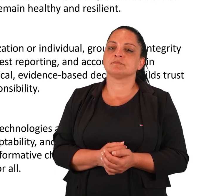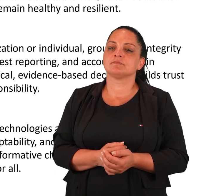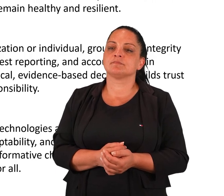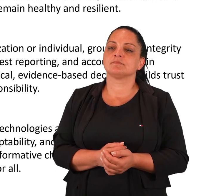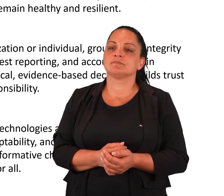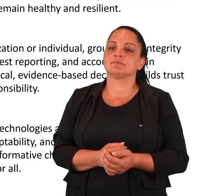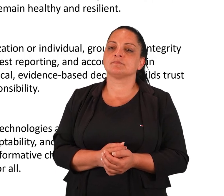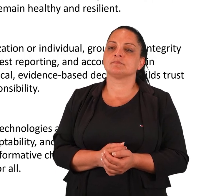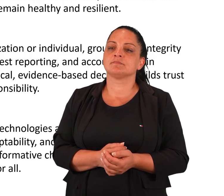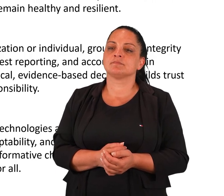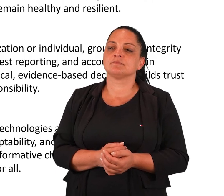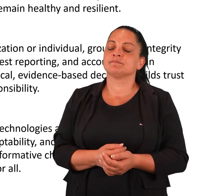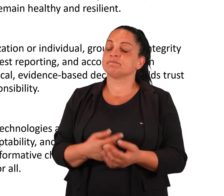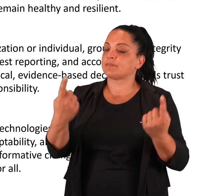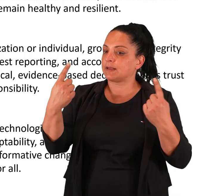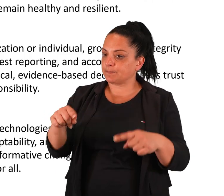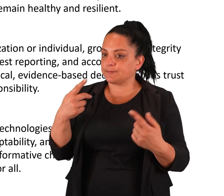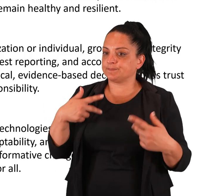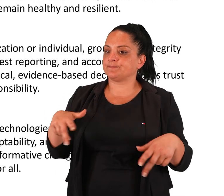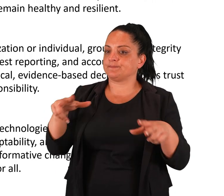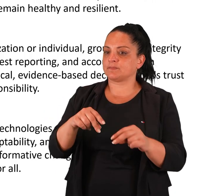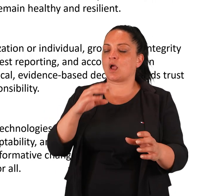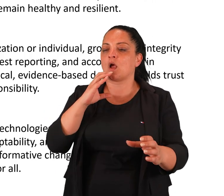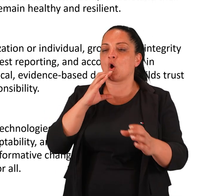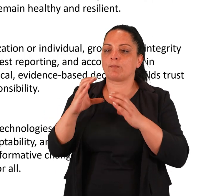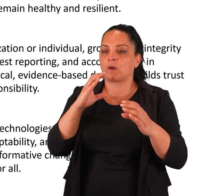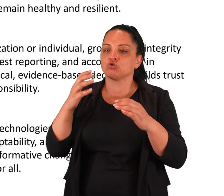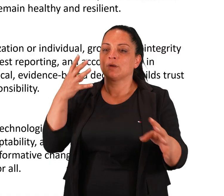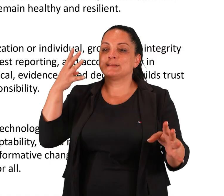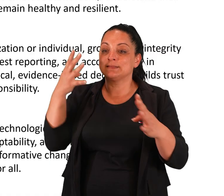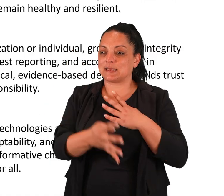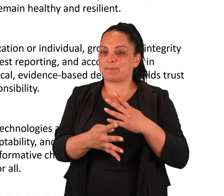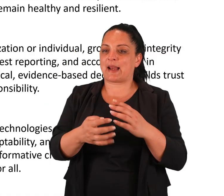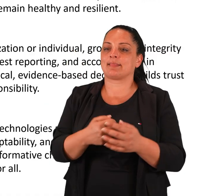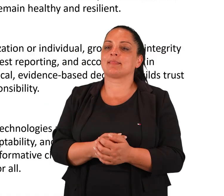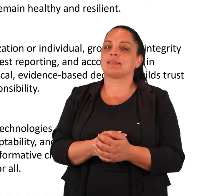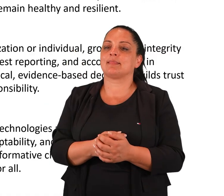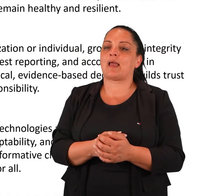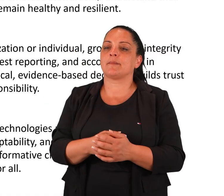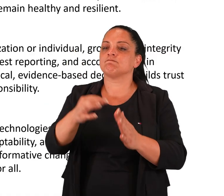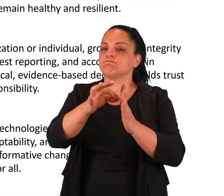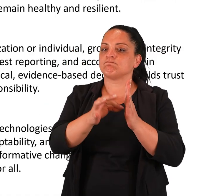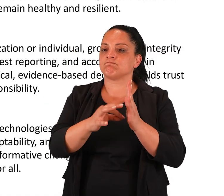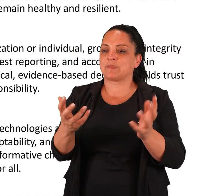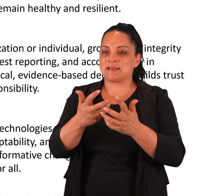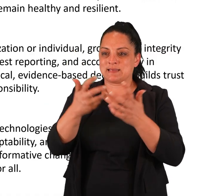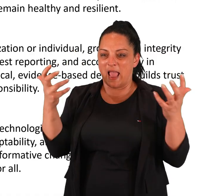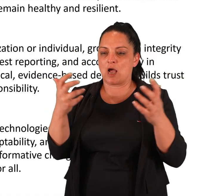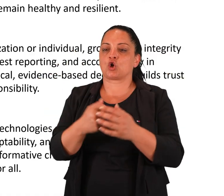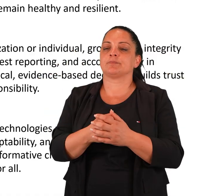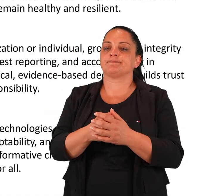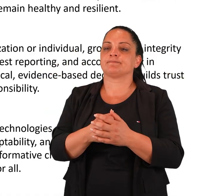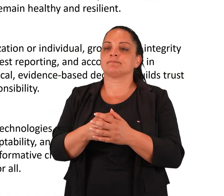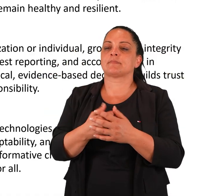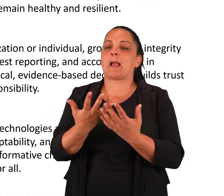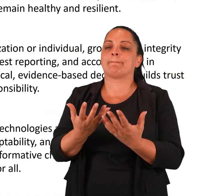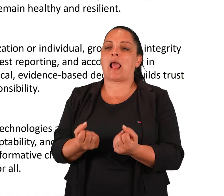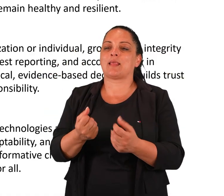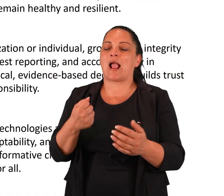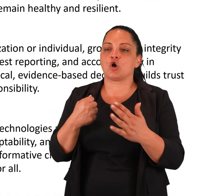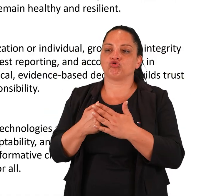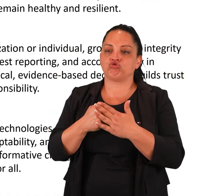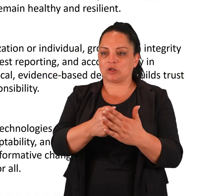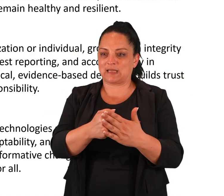So this involves transparent communication, honest reporting, and accountability in sustainability practices.